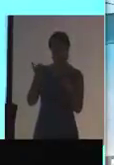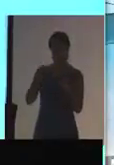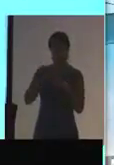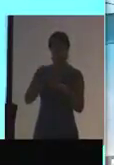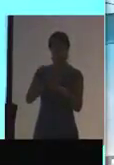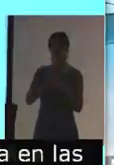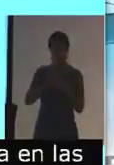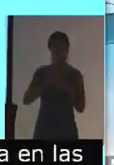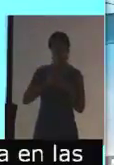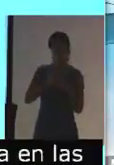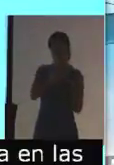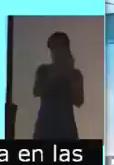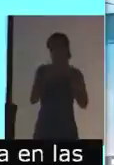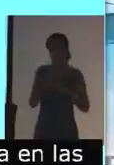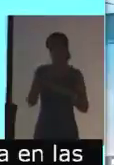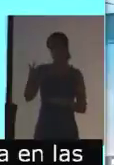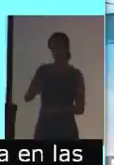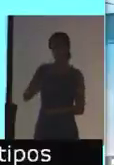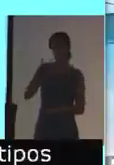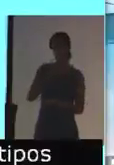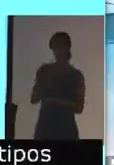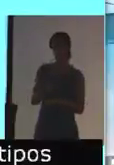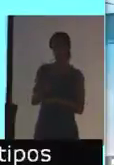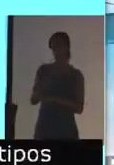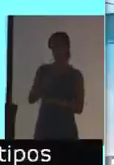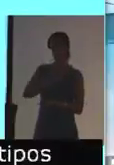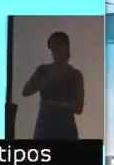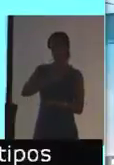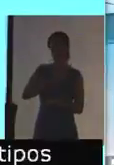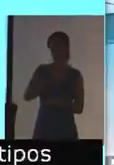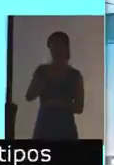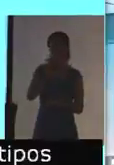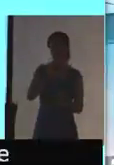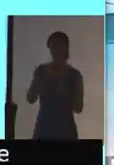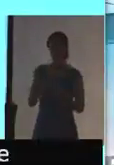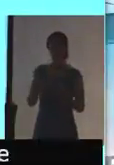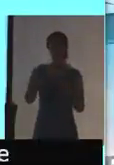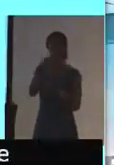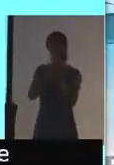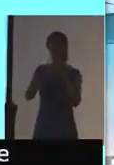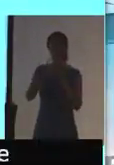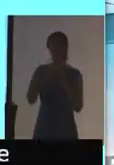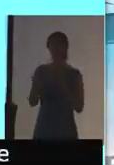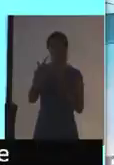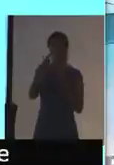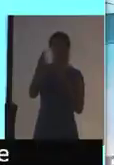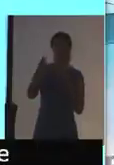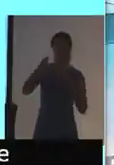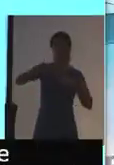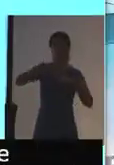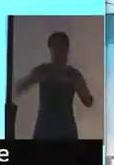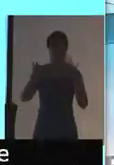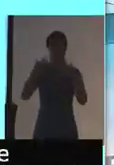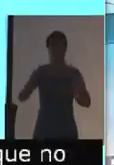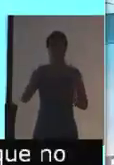enough power in the matter in order for these prototypes to last a few hours. Currently, the problem is that they